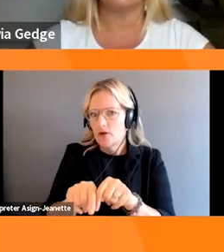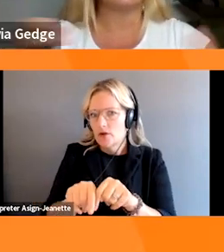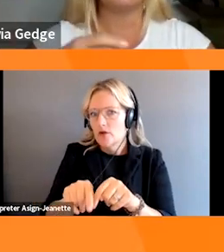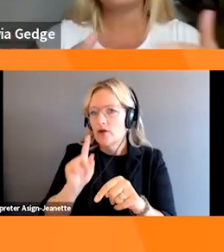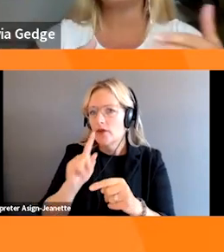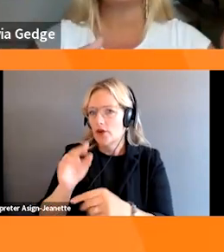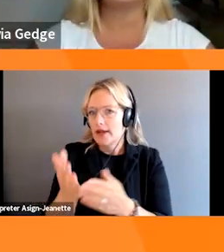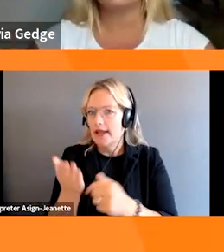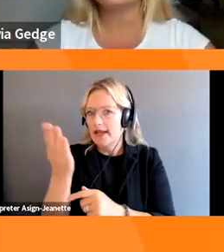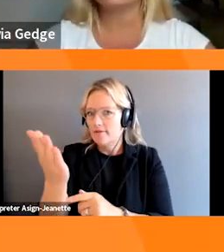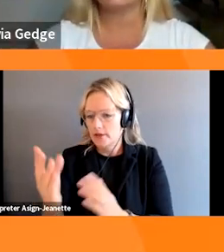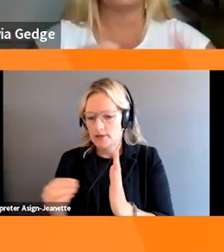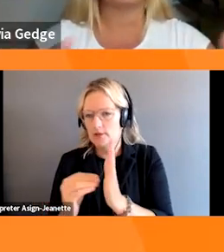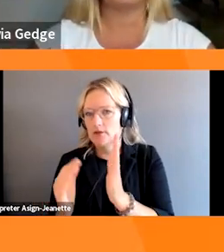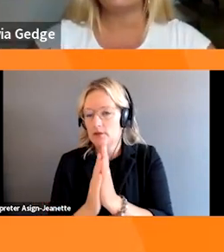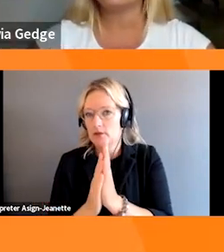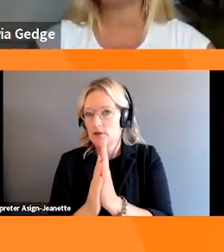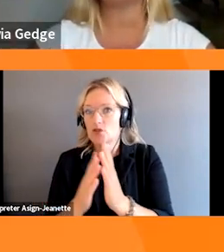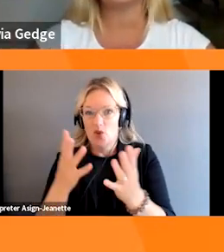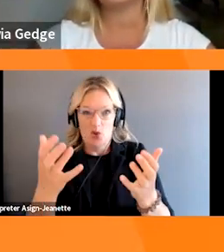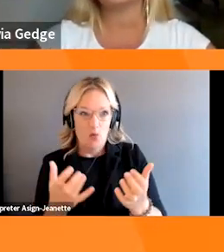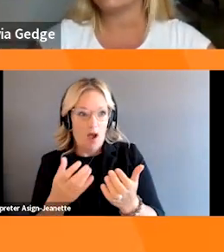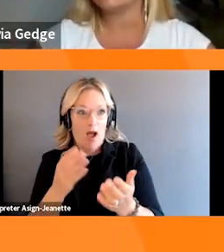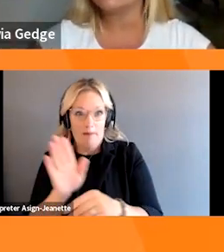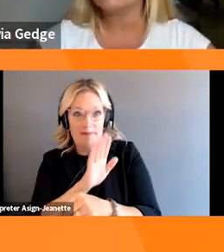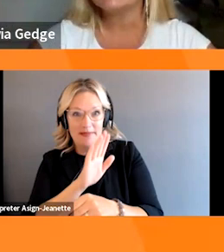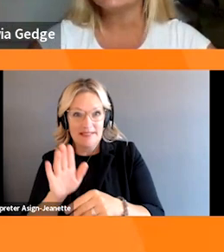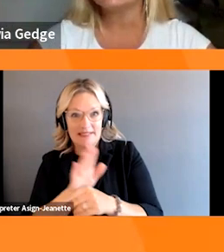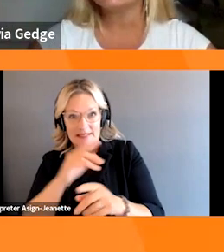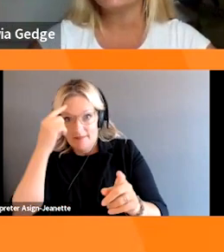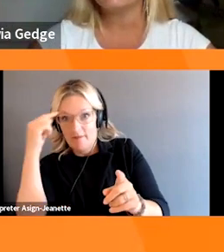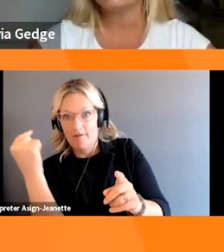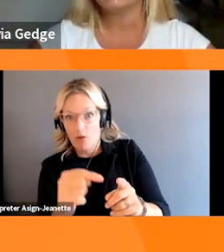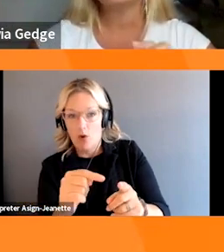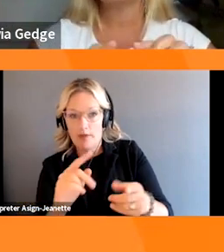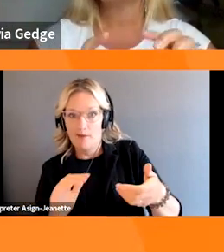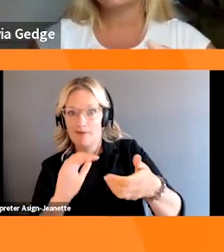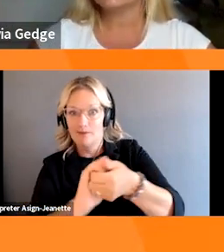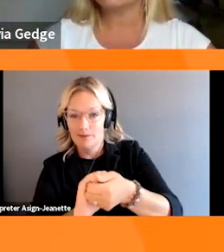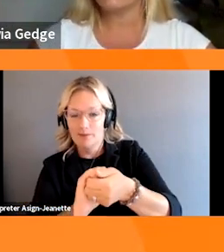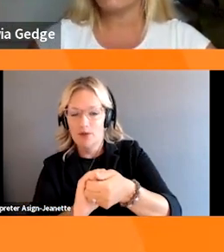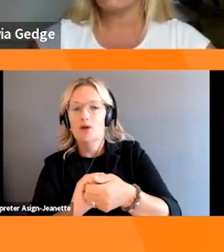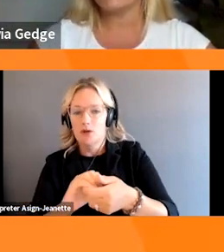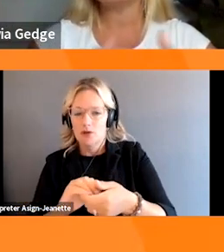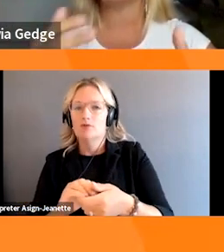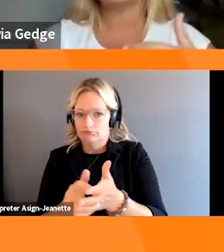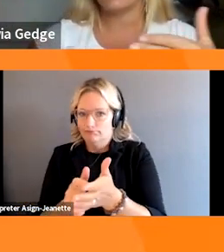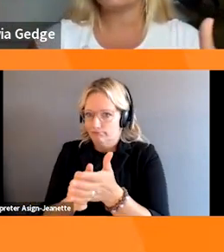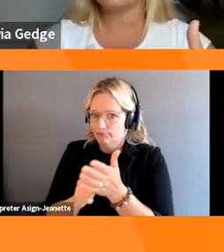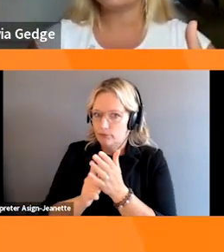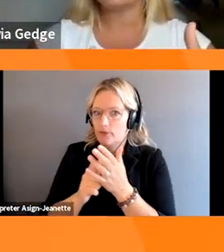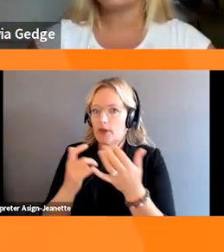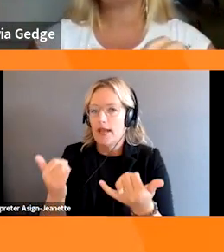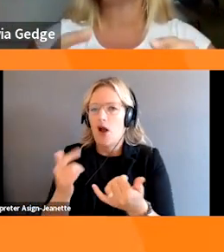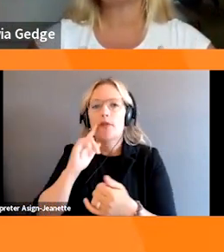the invoice. So if you do want to do business with them, or maybe you currently already are doing businesses with them, that is a requirement, and that